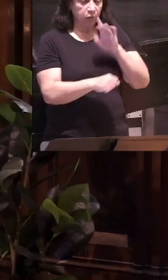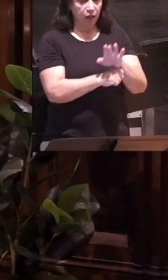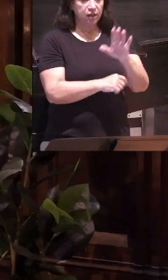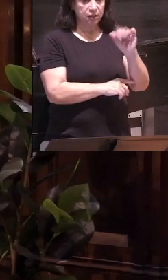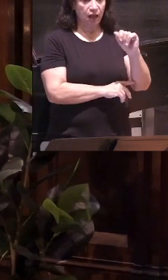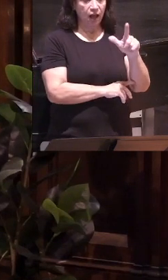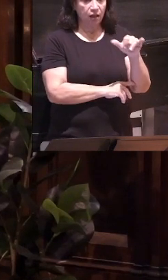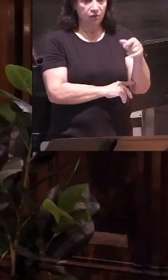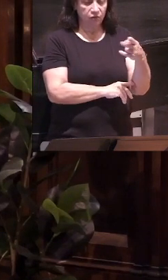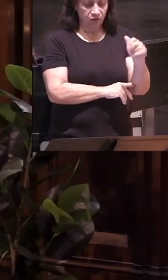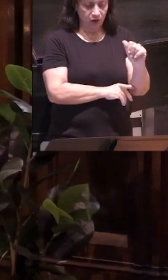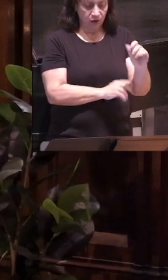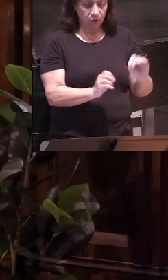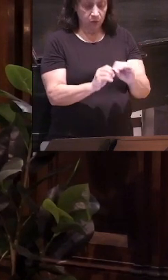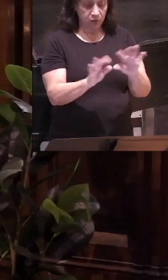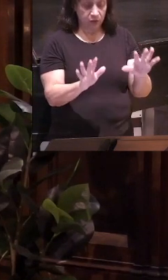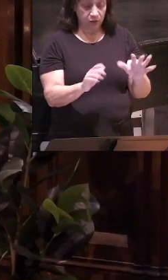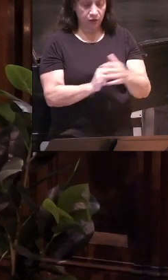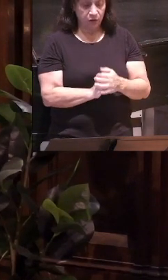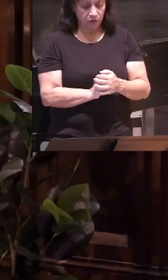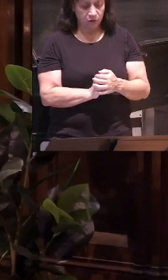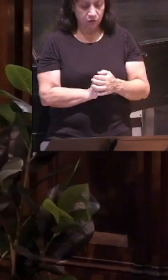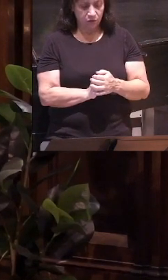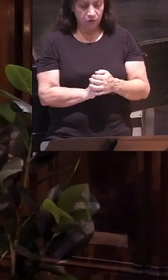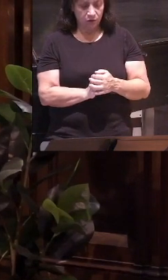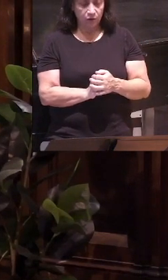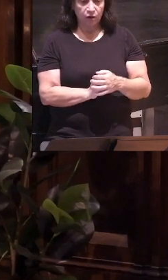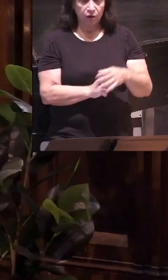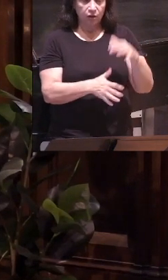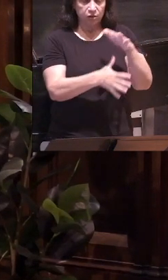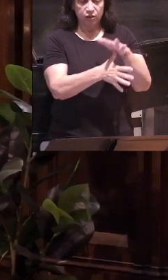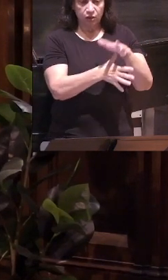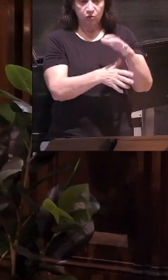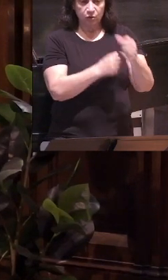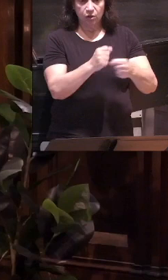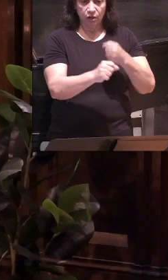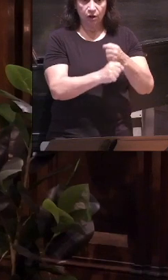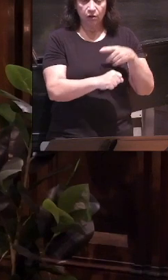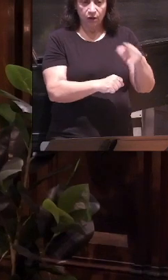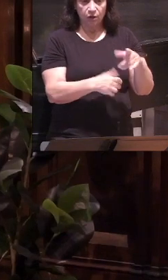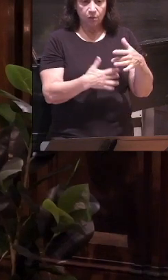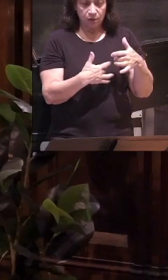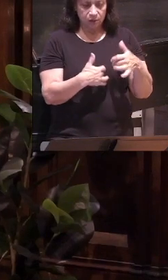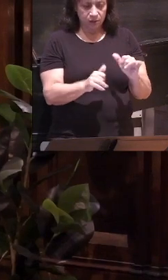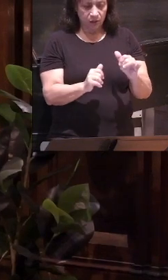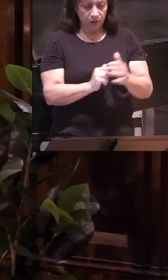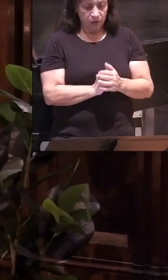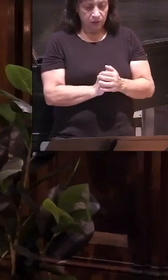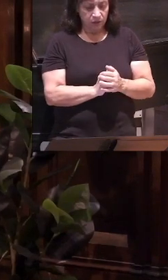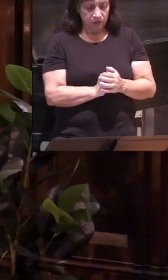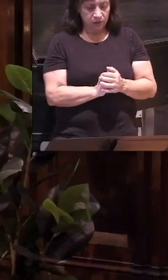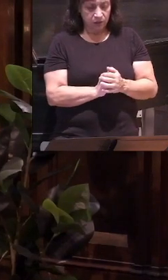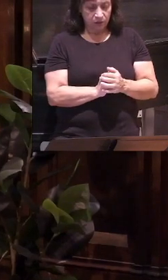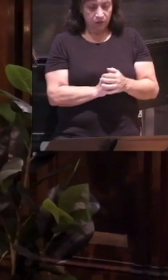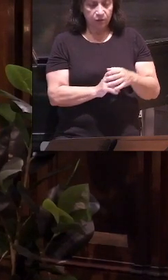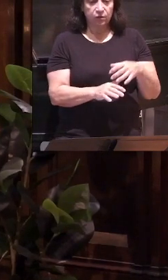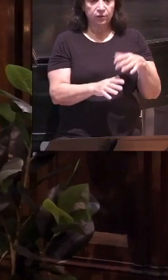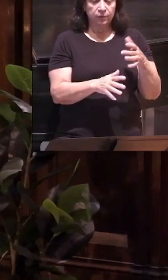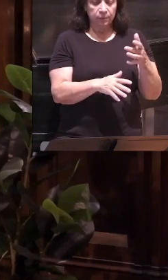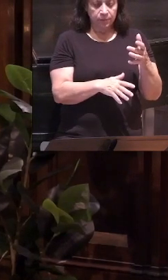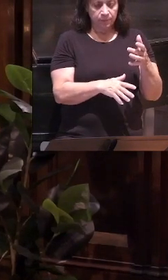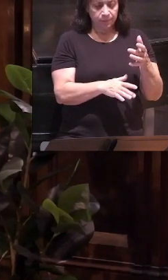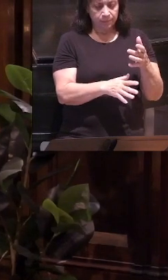was clear. Everyone knew that, even though Kester pledged in his senior year, and he was still Kester's Earl's boy,